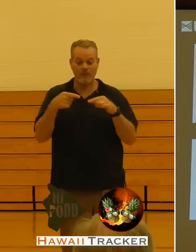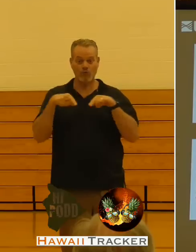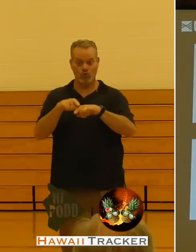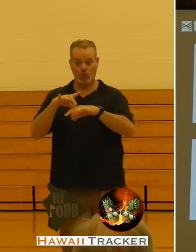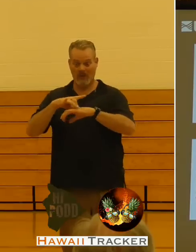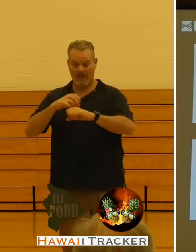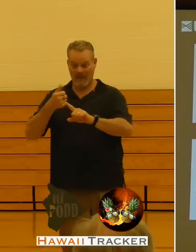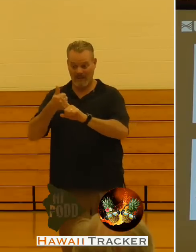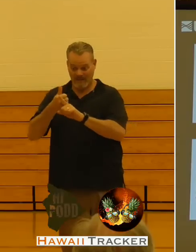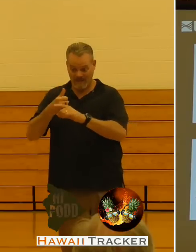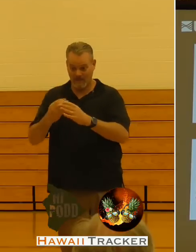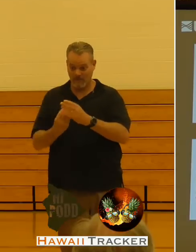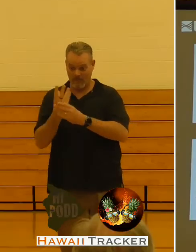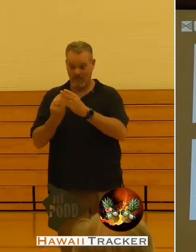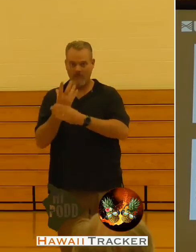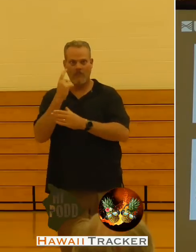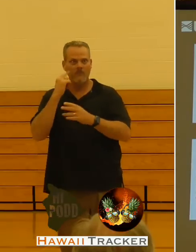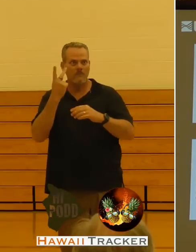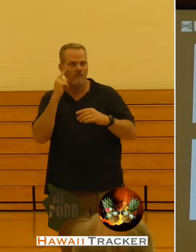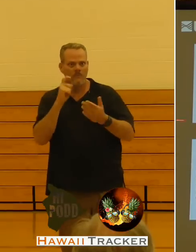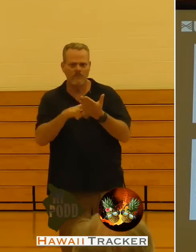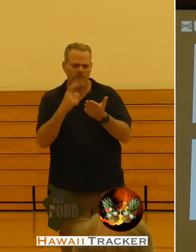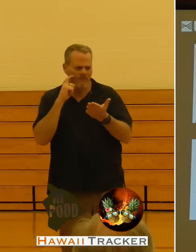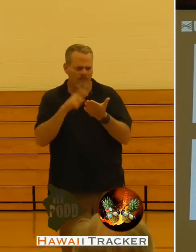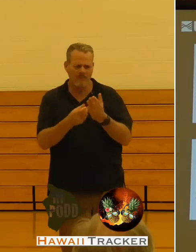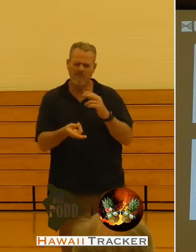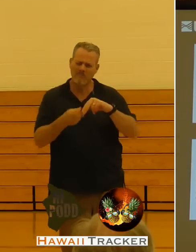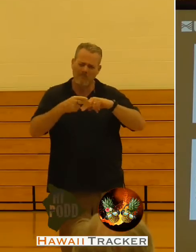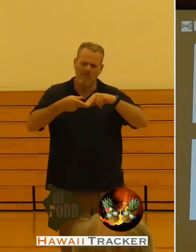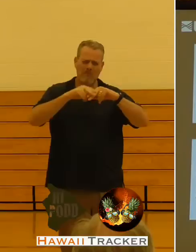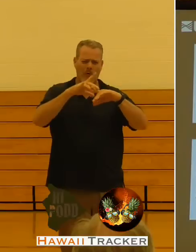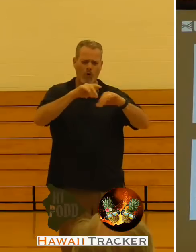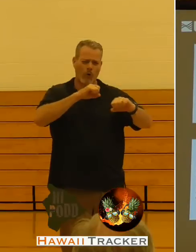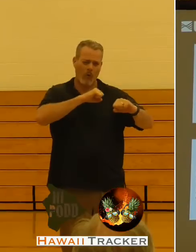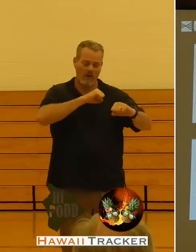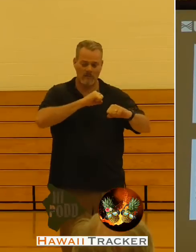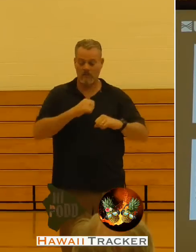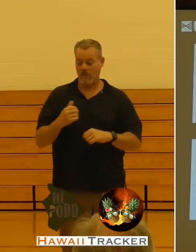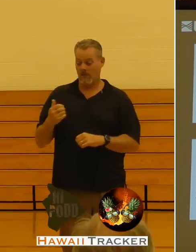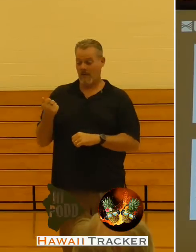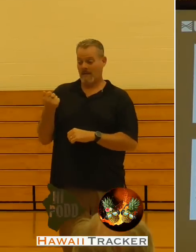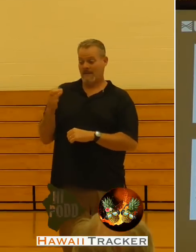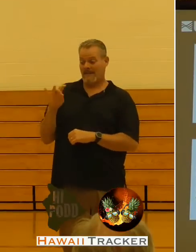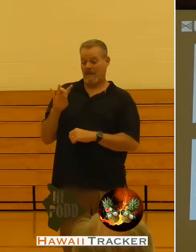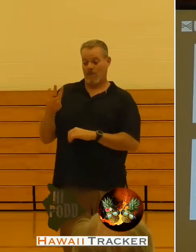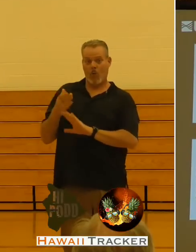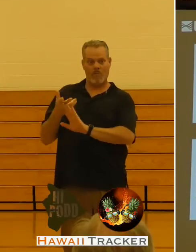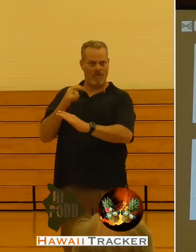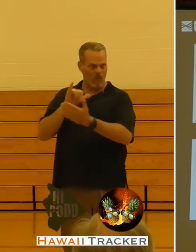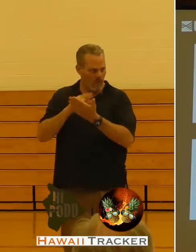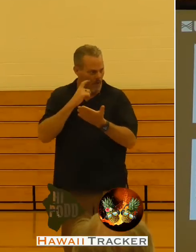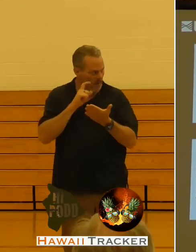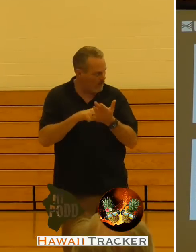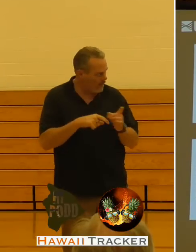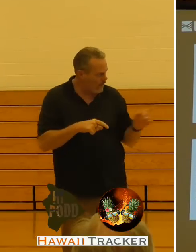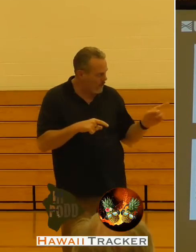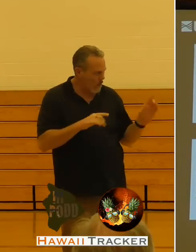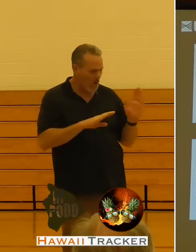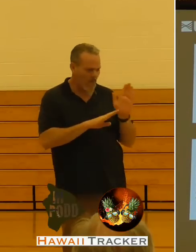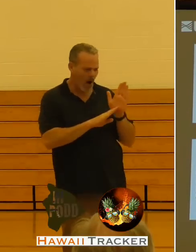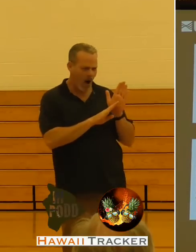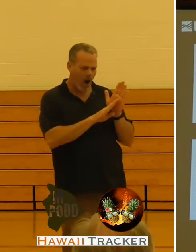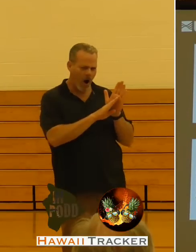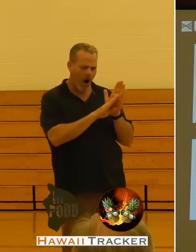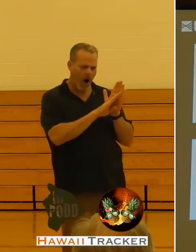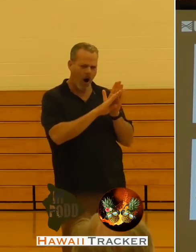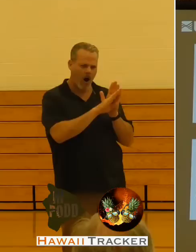eruption, high numbers of earthquakes. Prior to 84, you can see the ramping up was over a